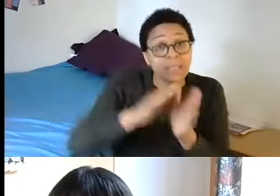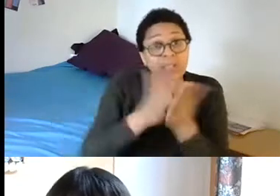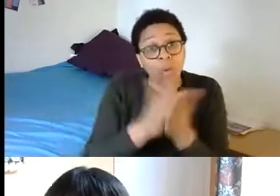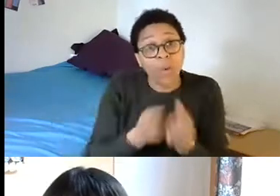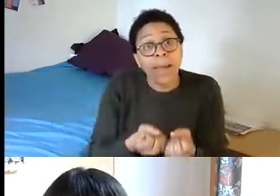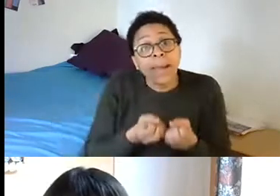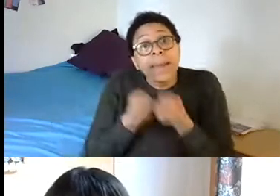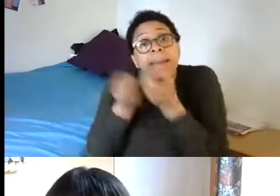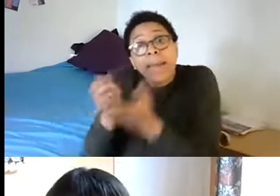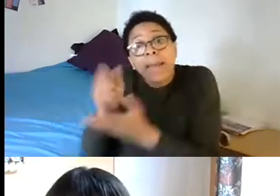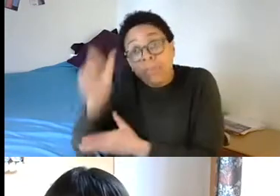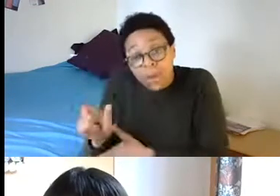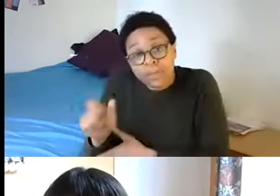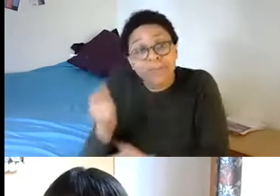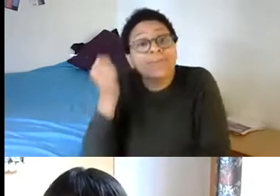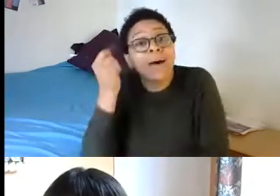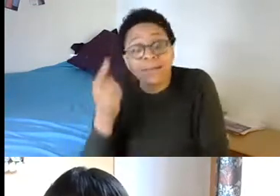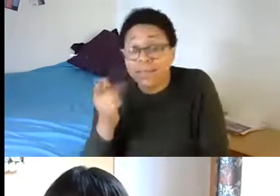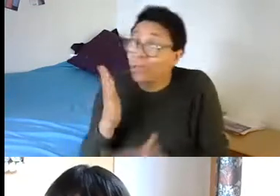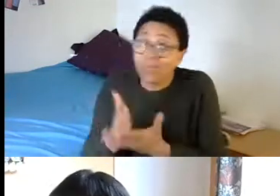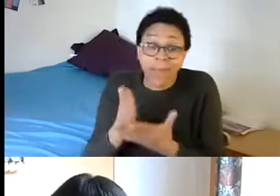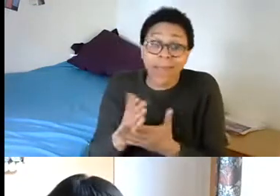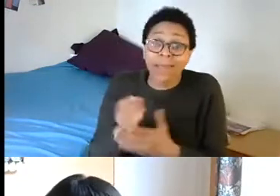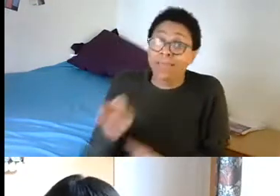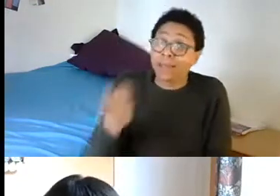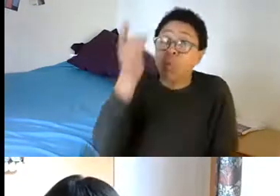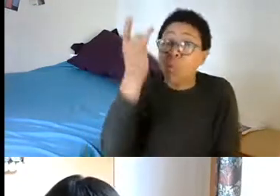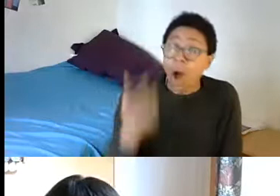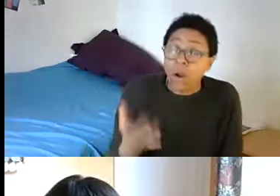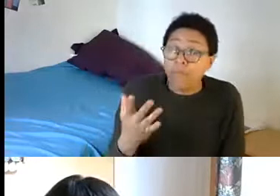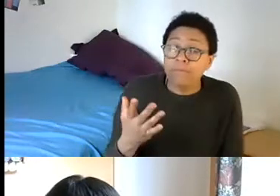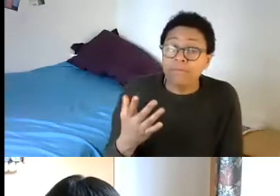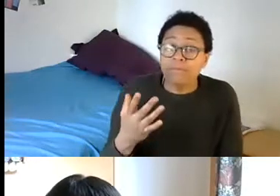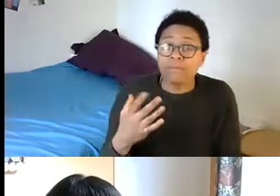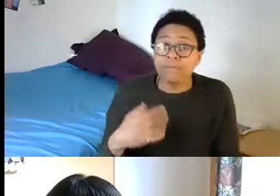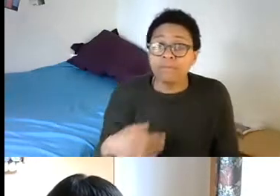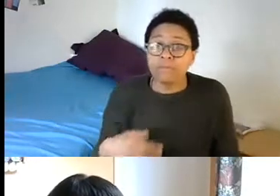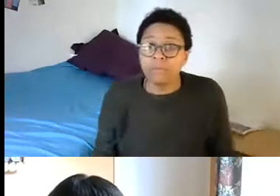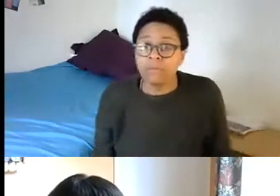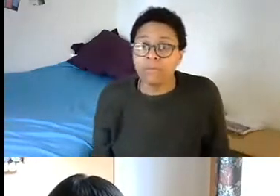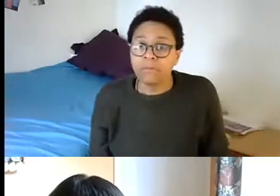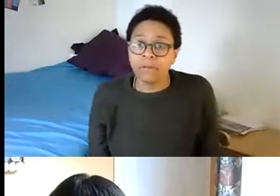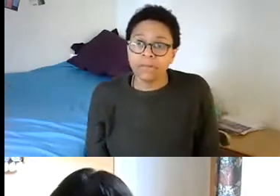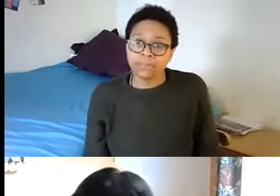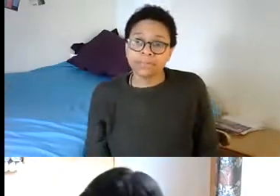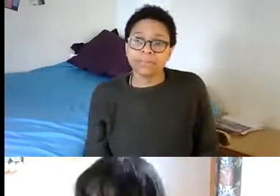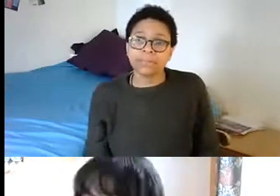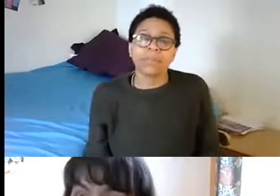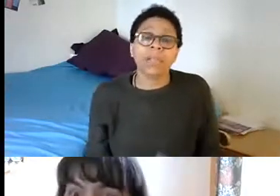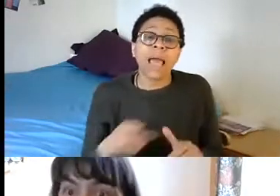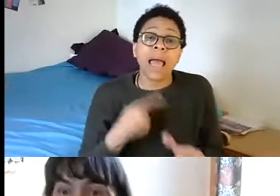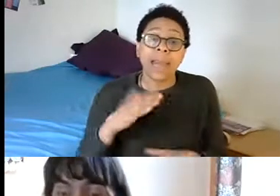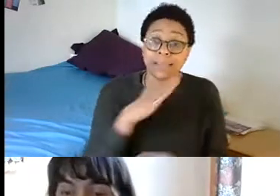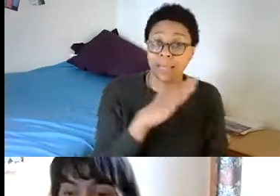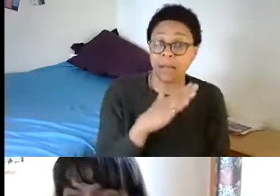and that's a one-off, you know, there isn't another one like that. Yeah. So we do actually have a collection of artist books also at Wellcome. I'm not sure how